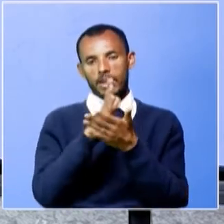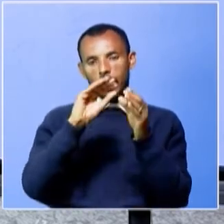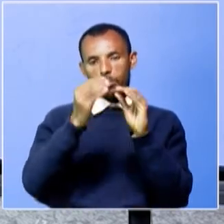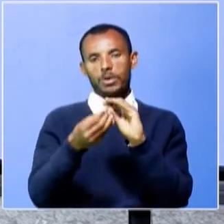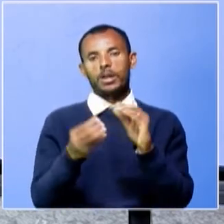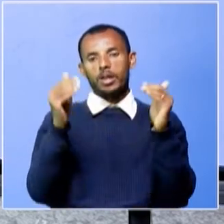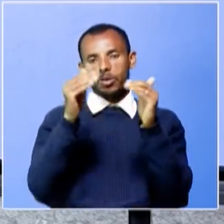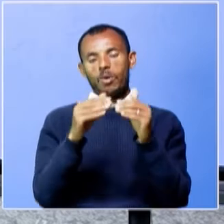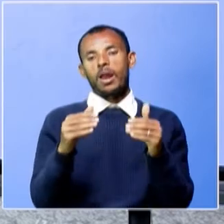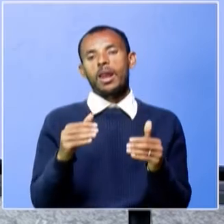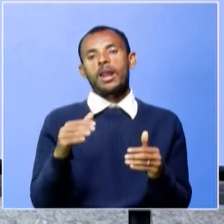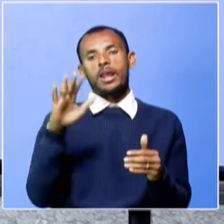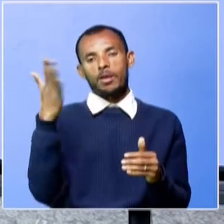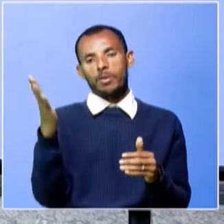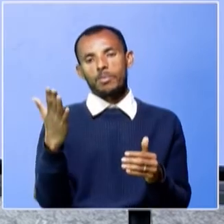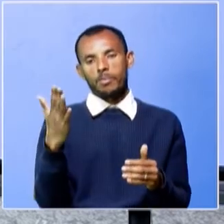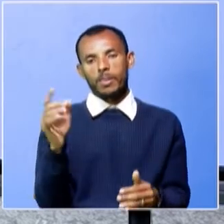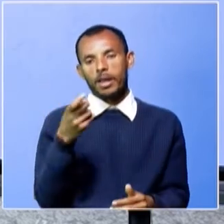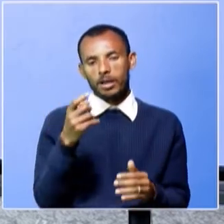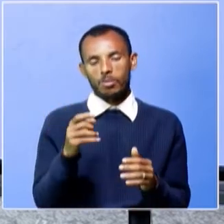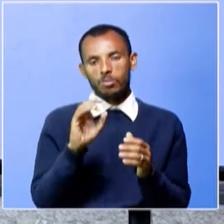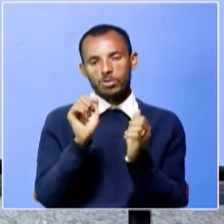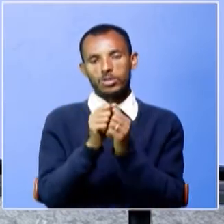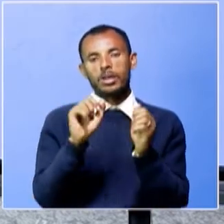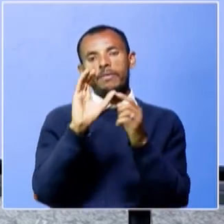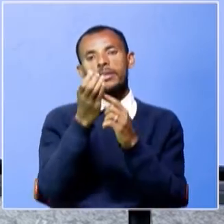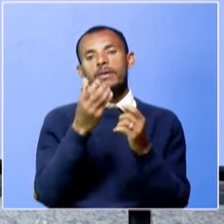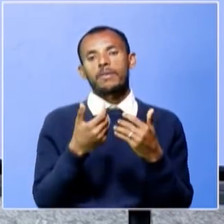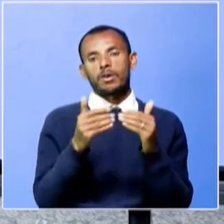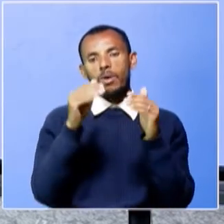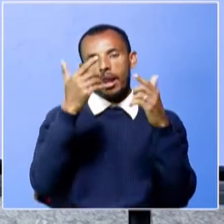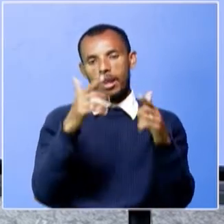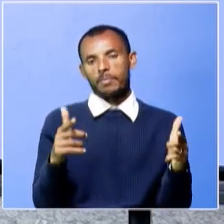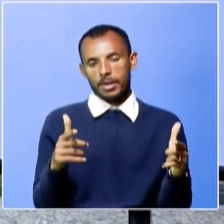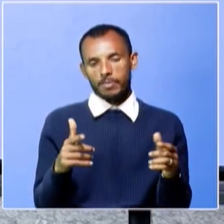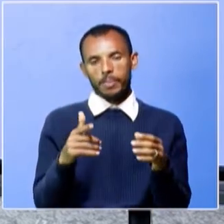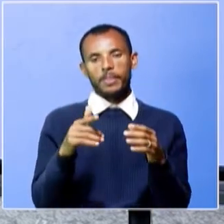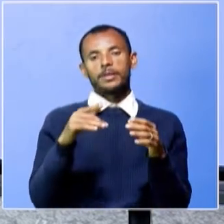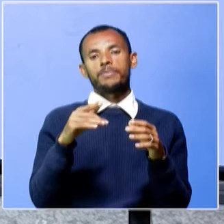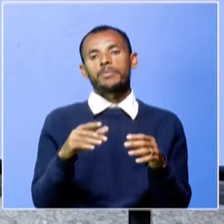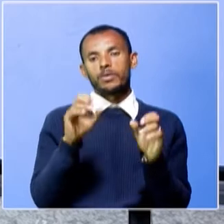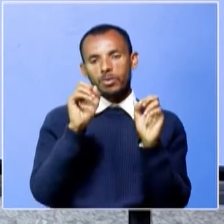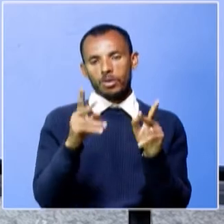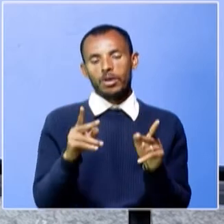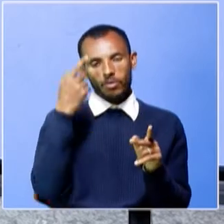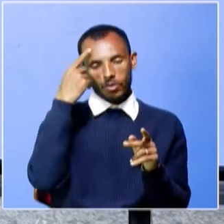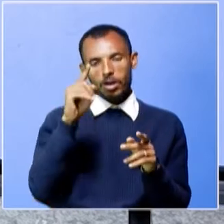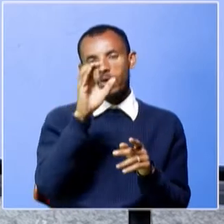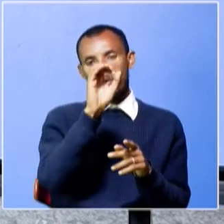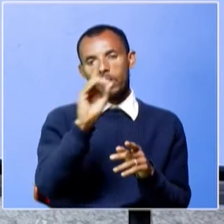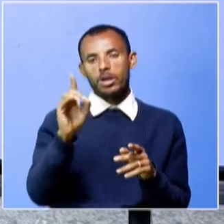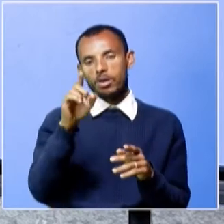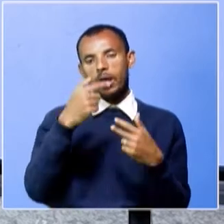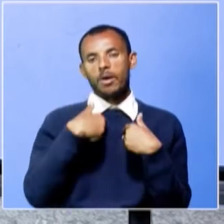equally likely, because both events have equal number of chances. Okay, for odd you